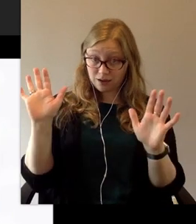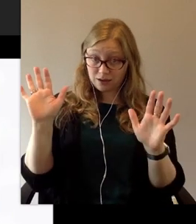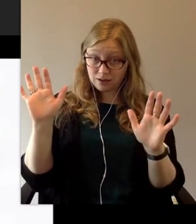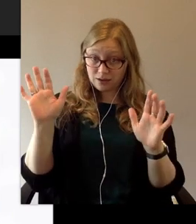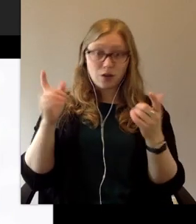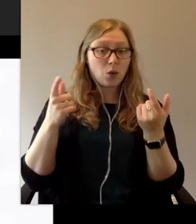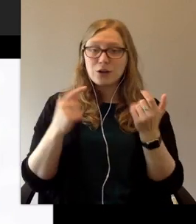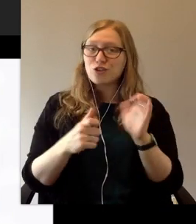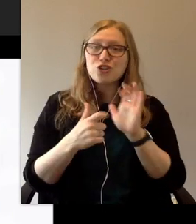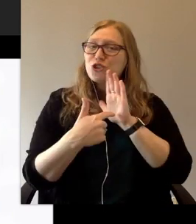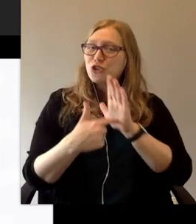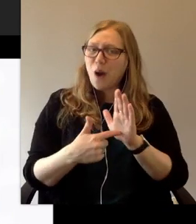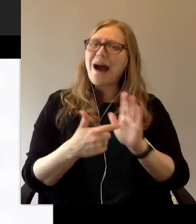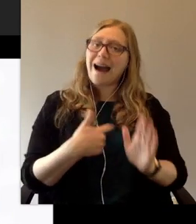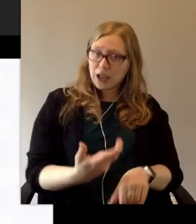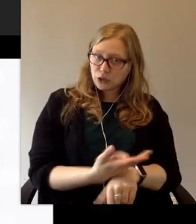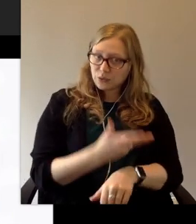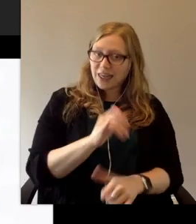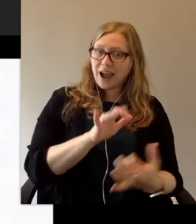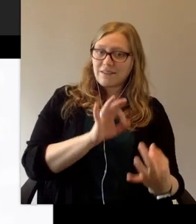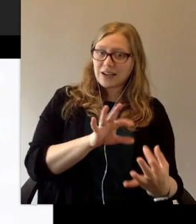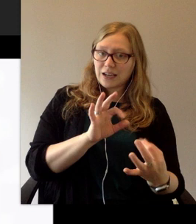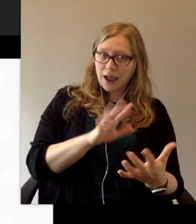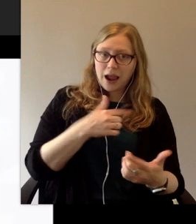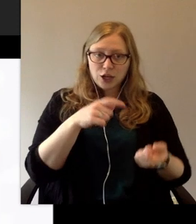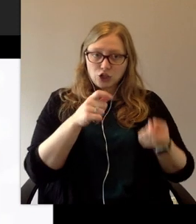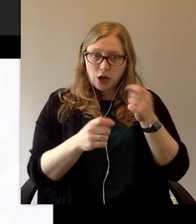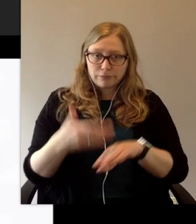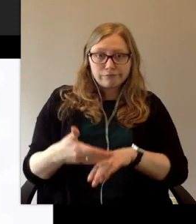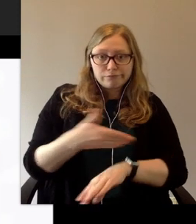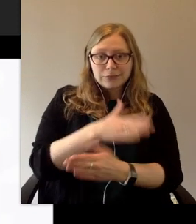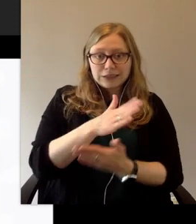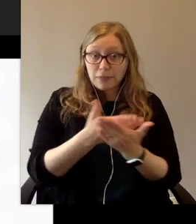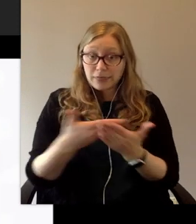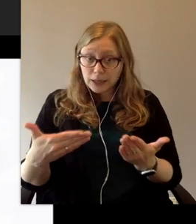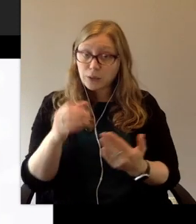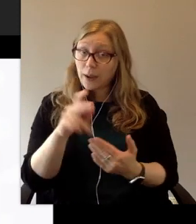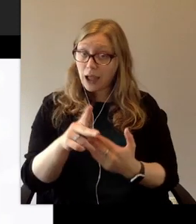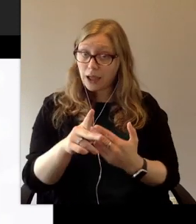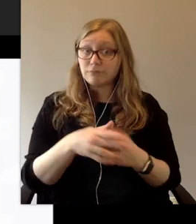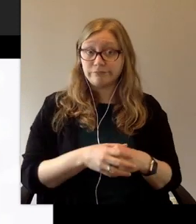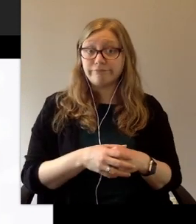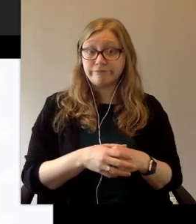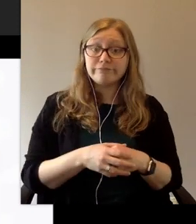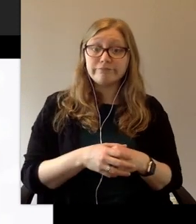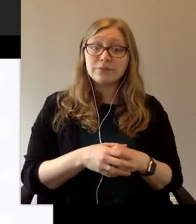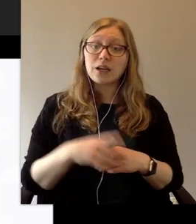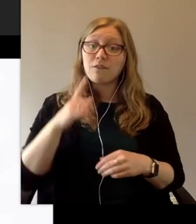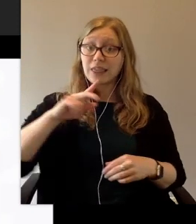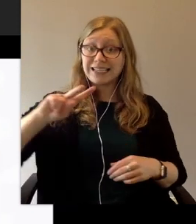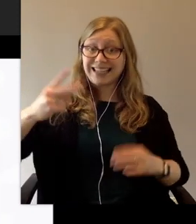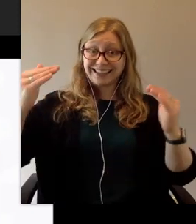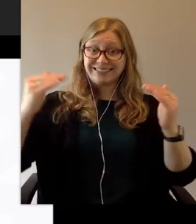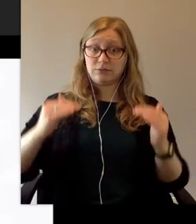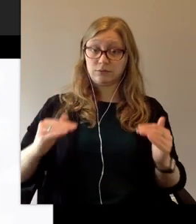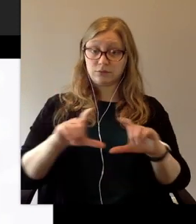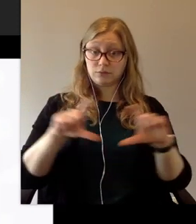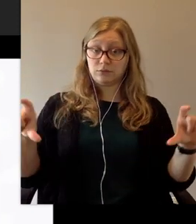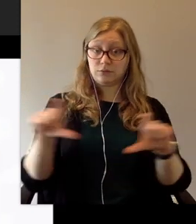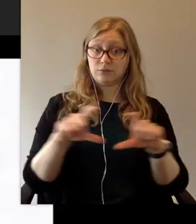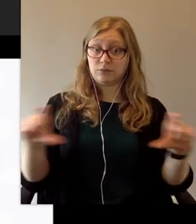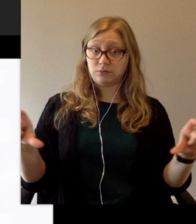you've used the feedback. You've made some changes. Okay? So for this second line here,